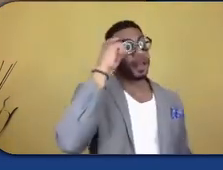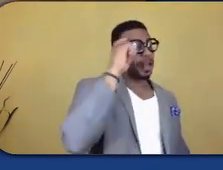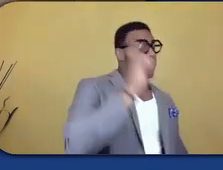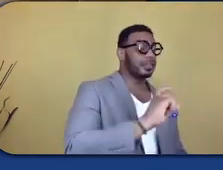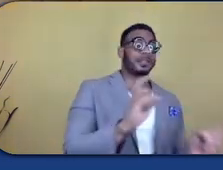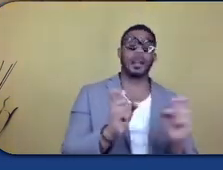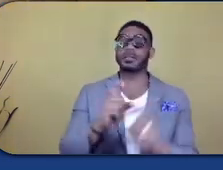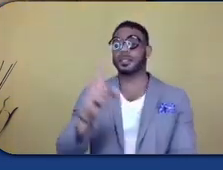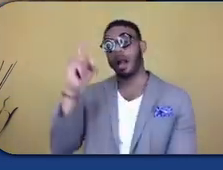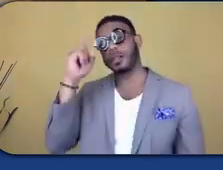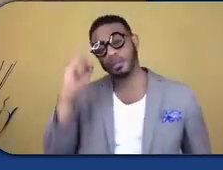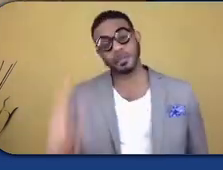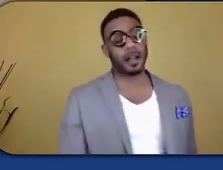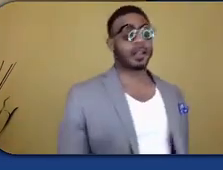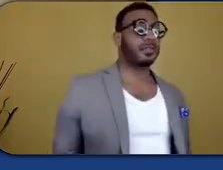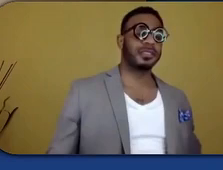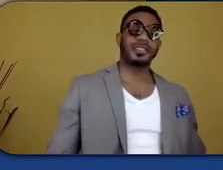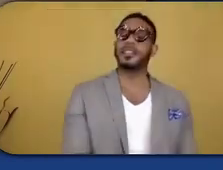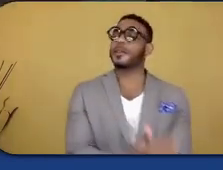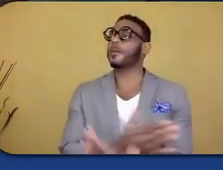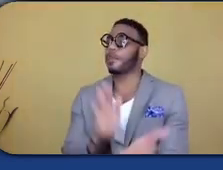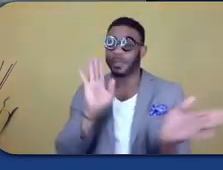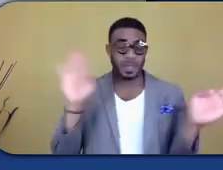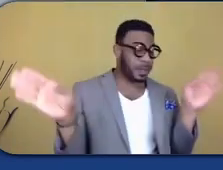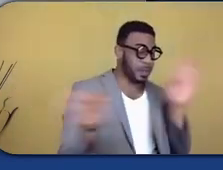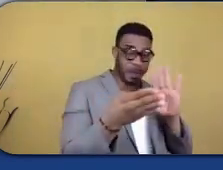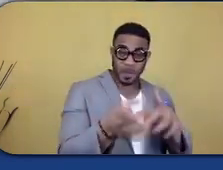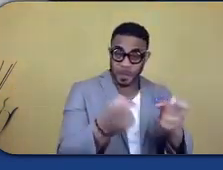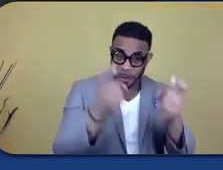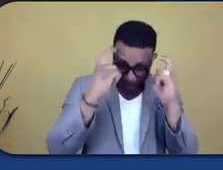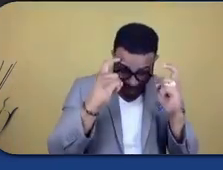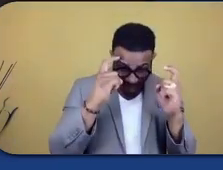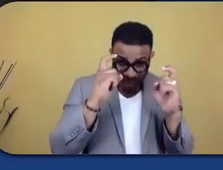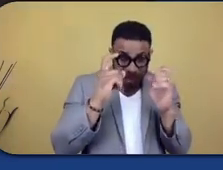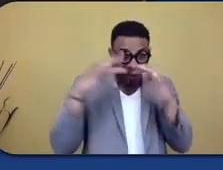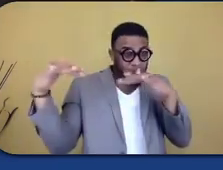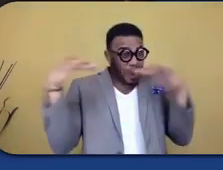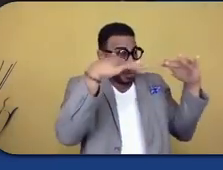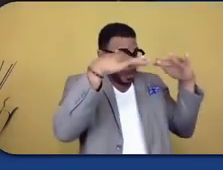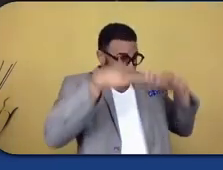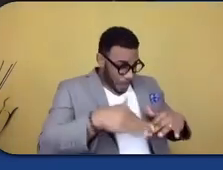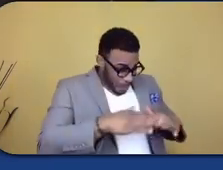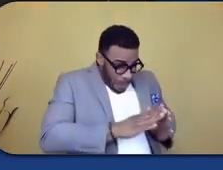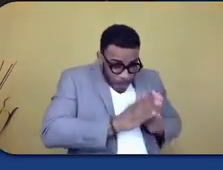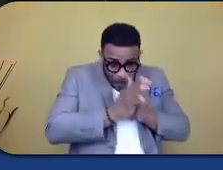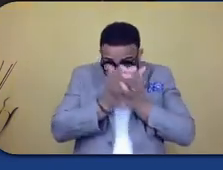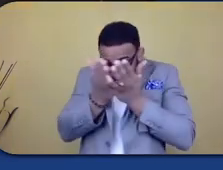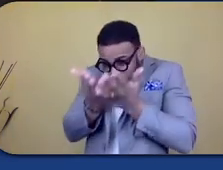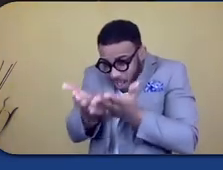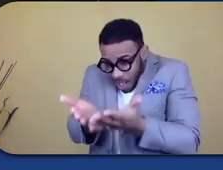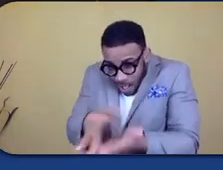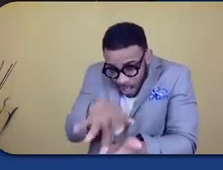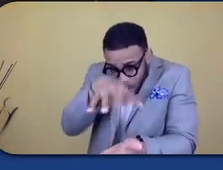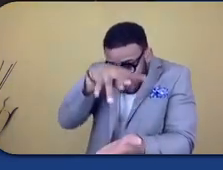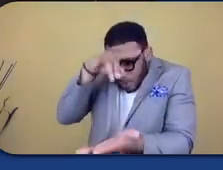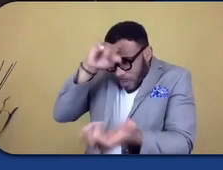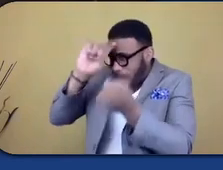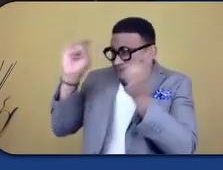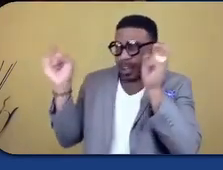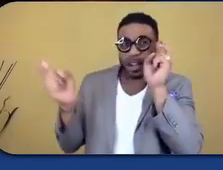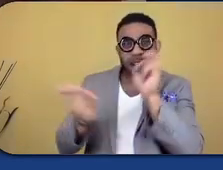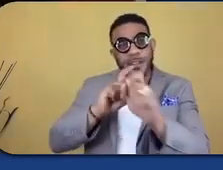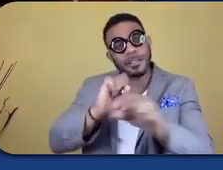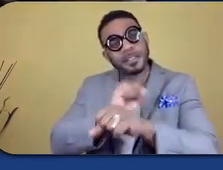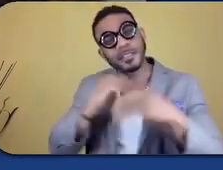never change your mind. Change your mind. You better change your mind. Change your mind. Change your mind.